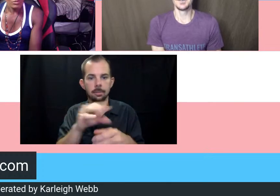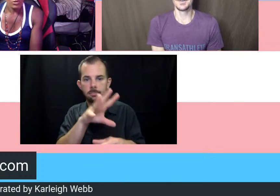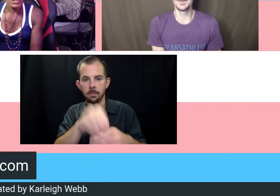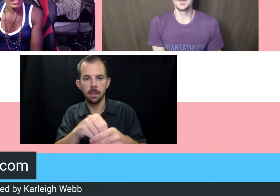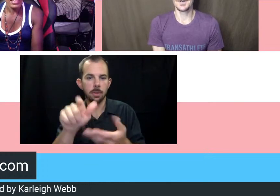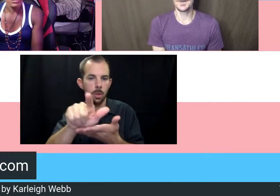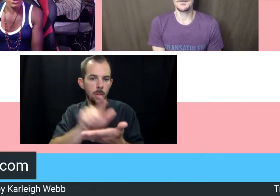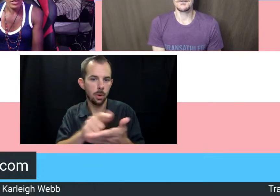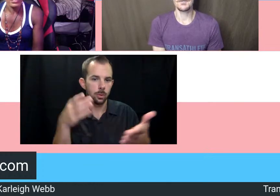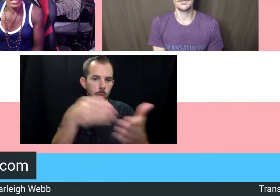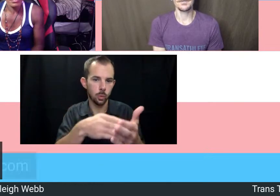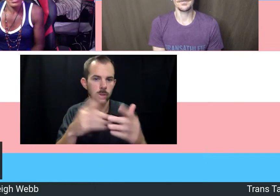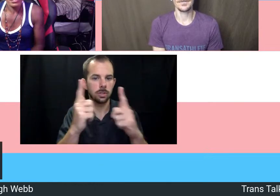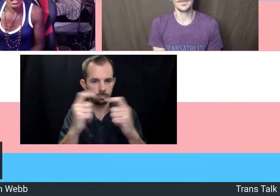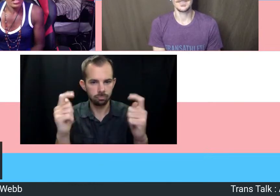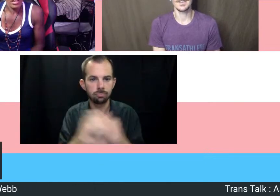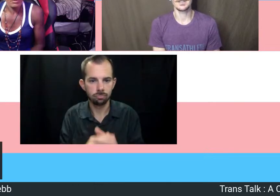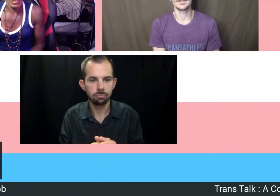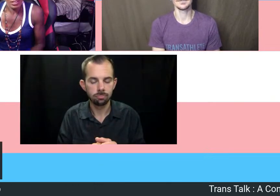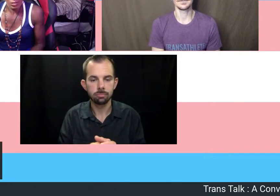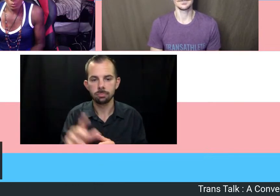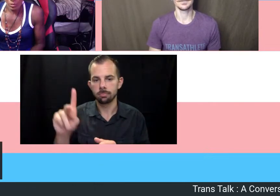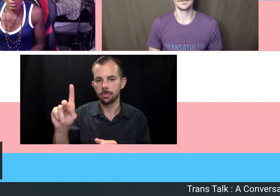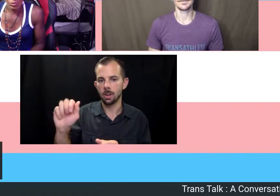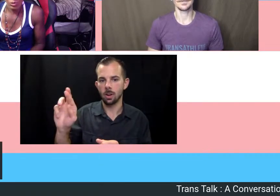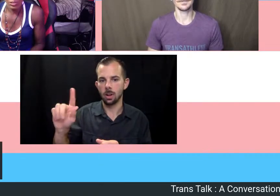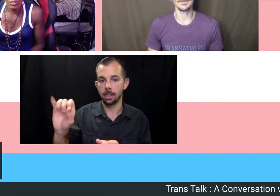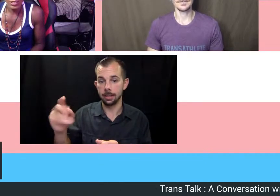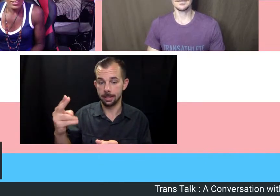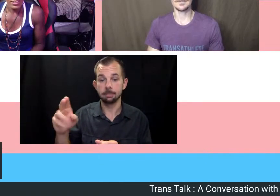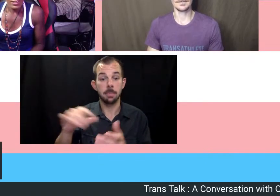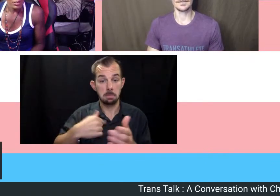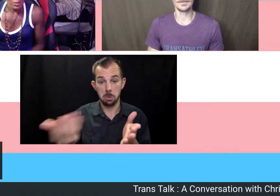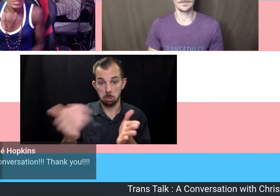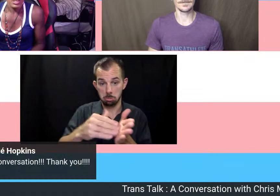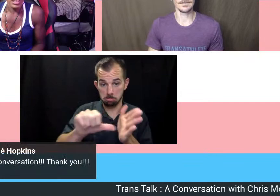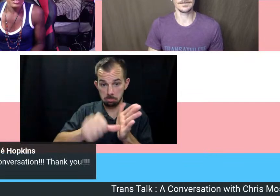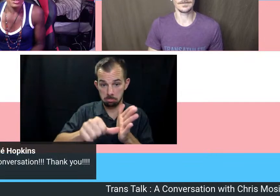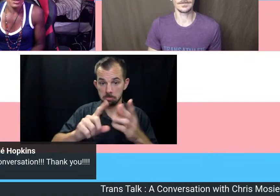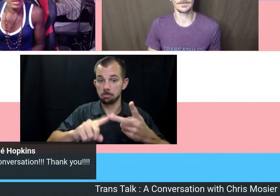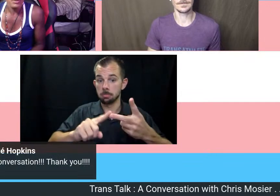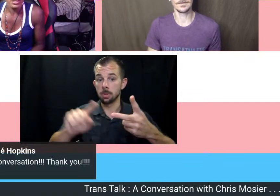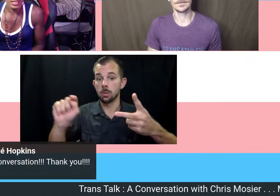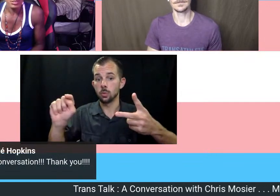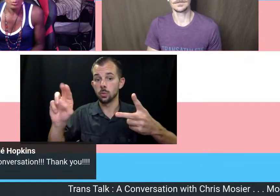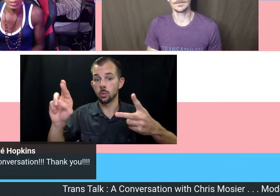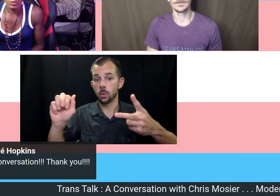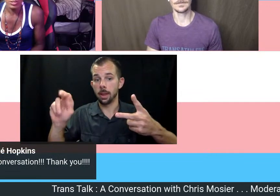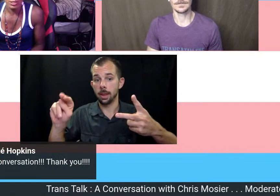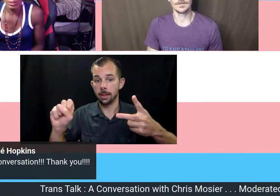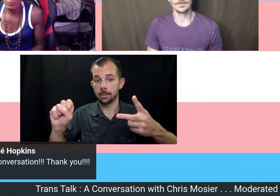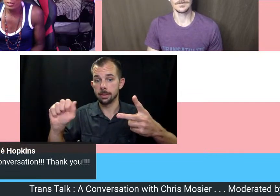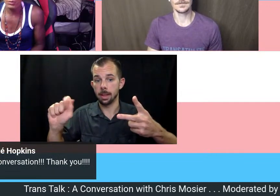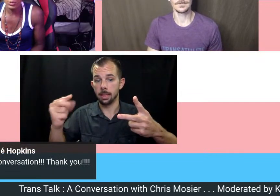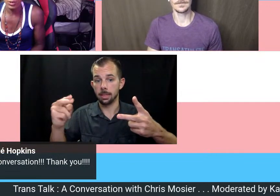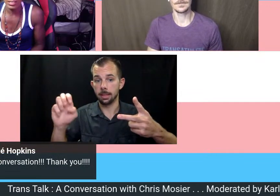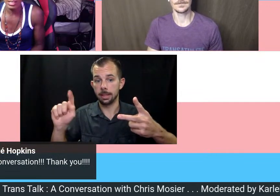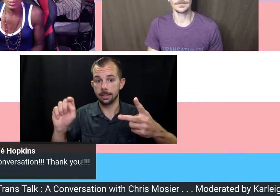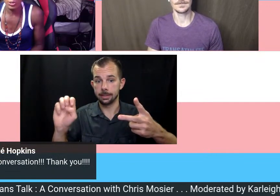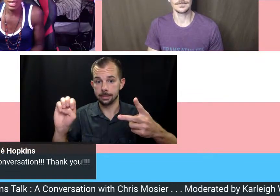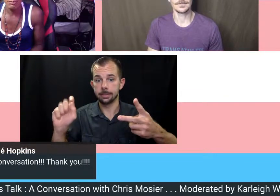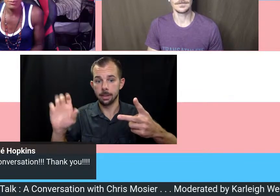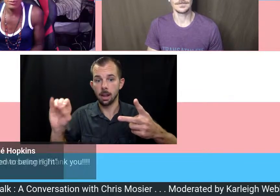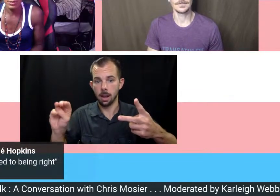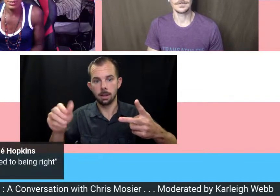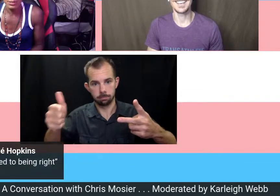Those are some good words. Again, transathlete.com. It's an excellent resource. Chris's Instagram, it's an excellent resource, especially if you're trying to